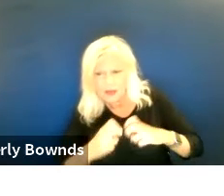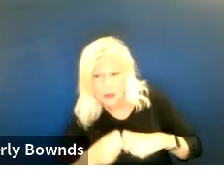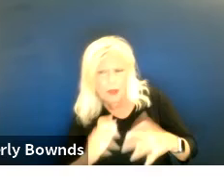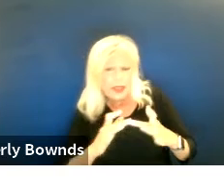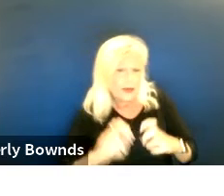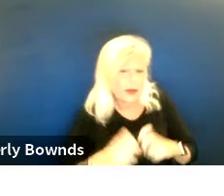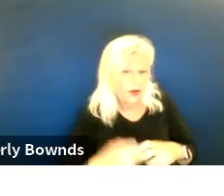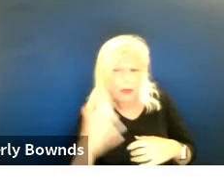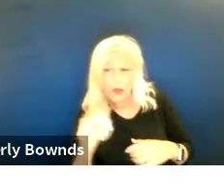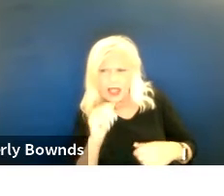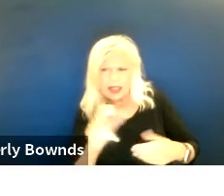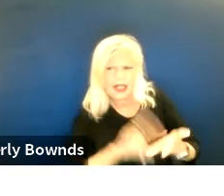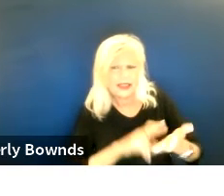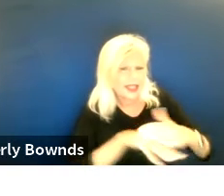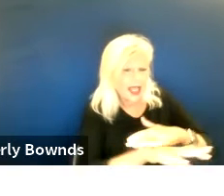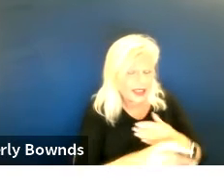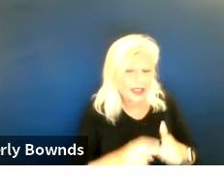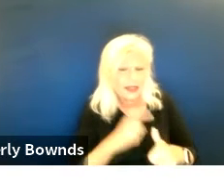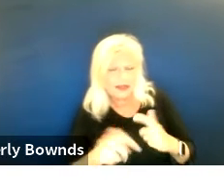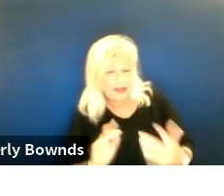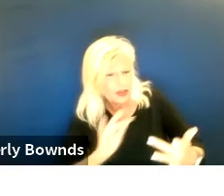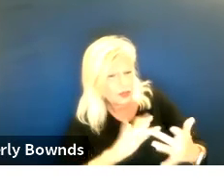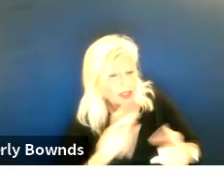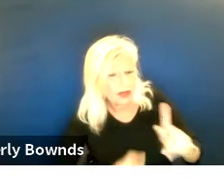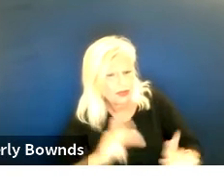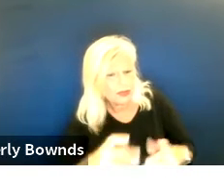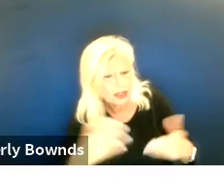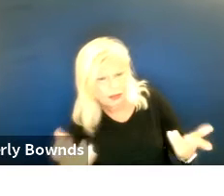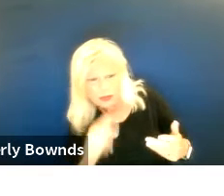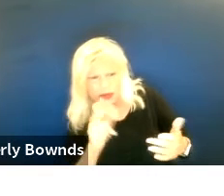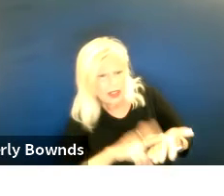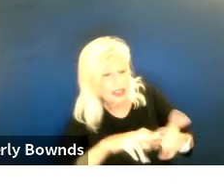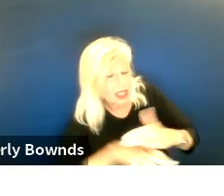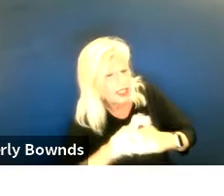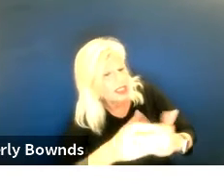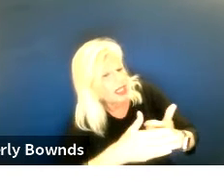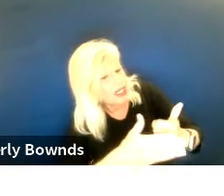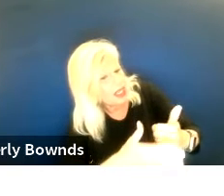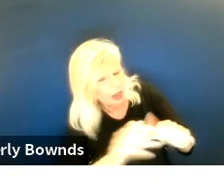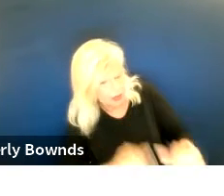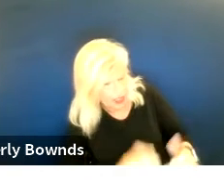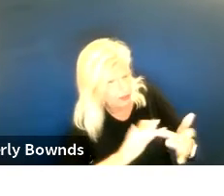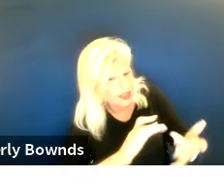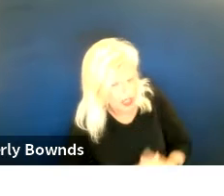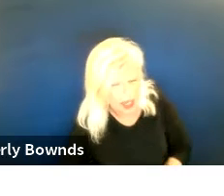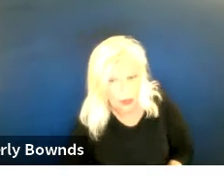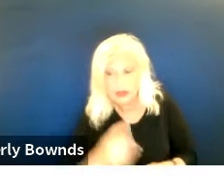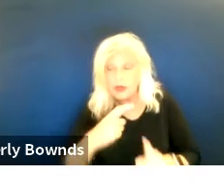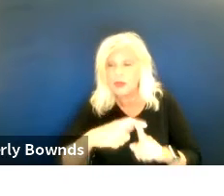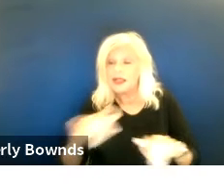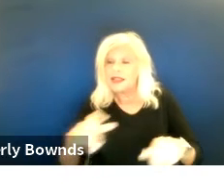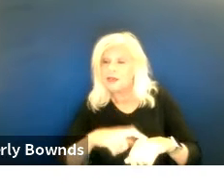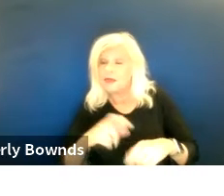things. And then they can proactively reach out to the people who need assistance, but at the same time be able to